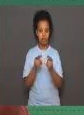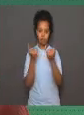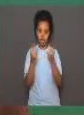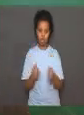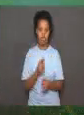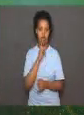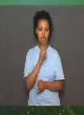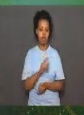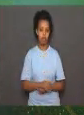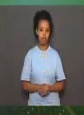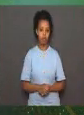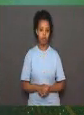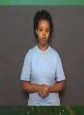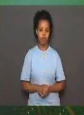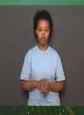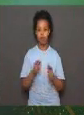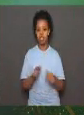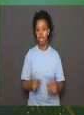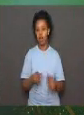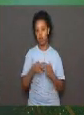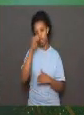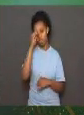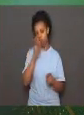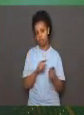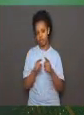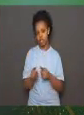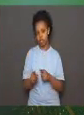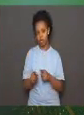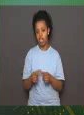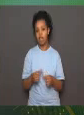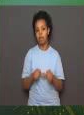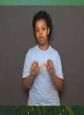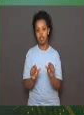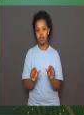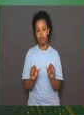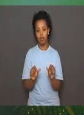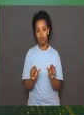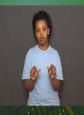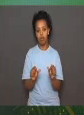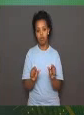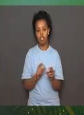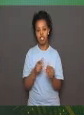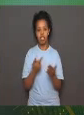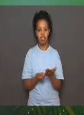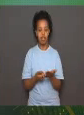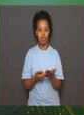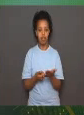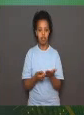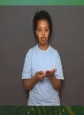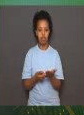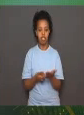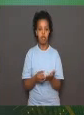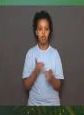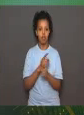divided. In today's lesson, we will continue learning about types of